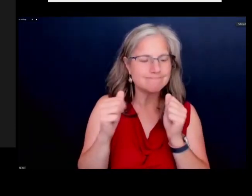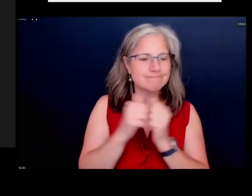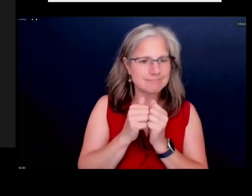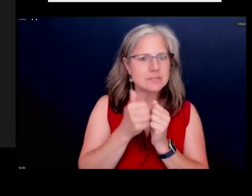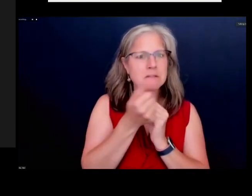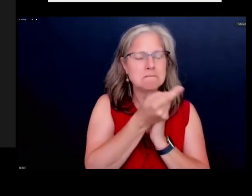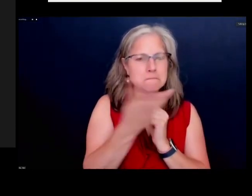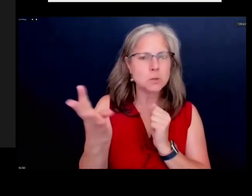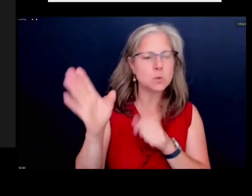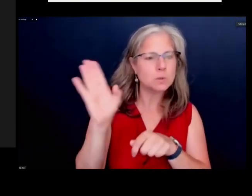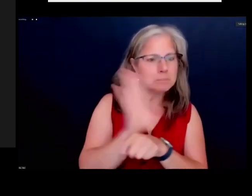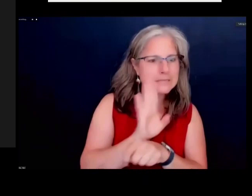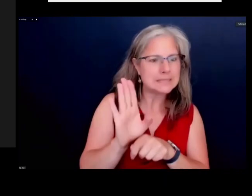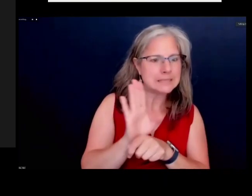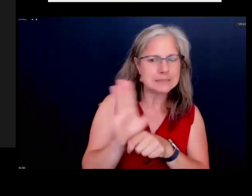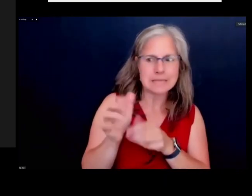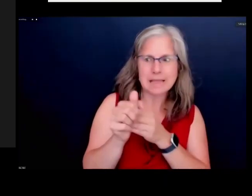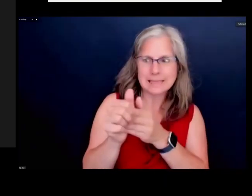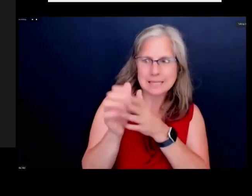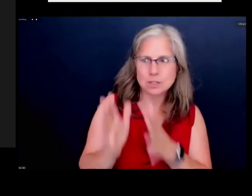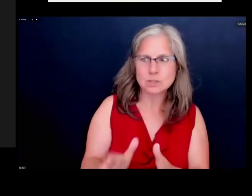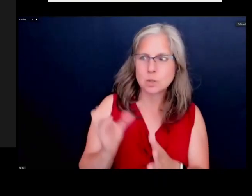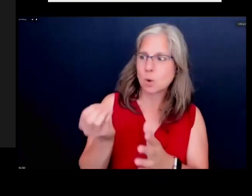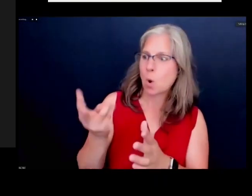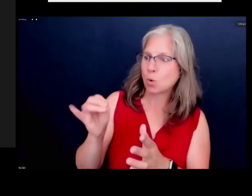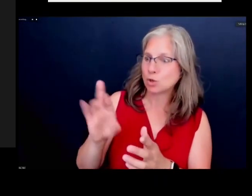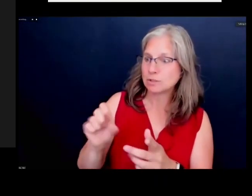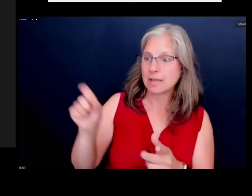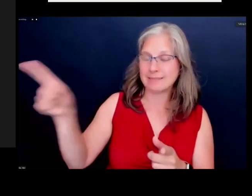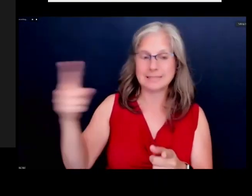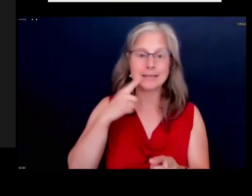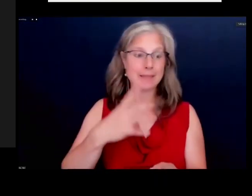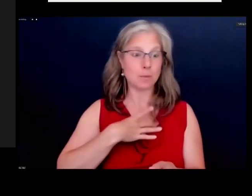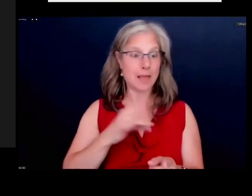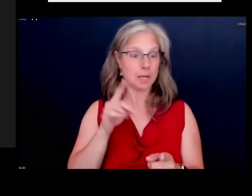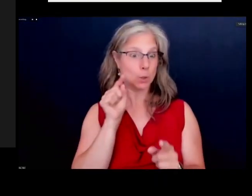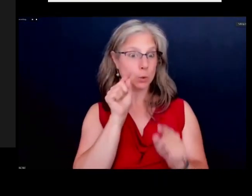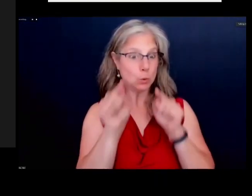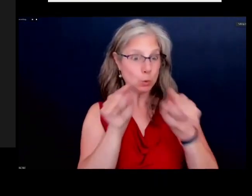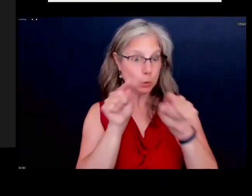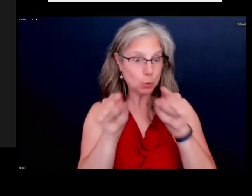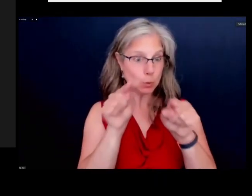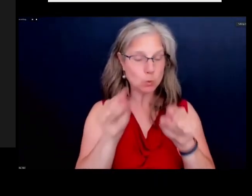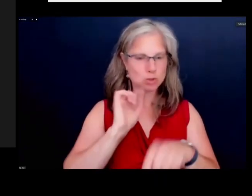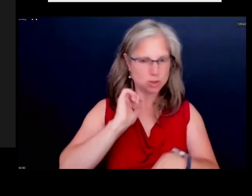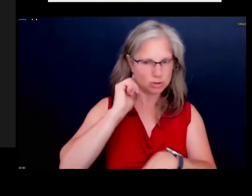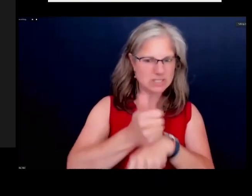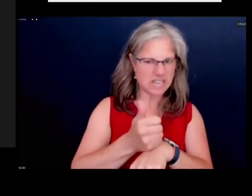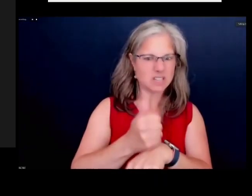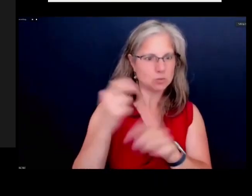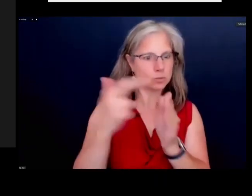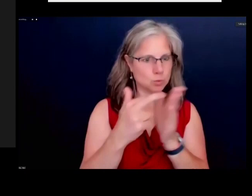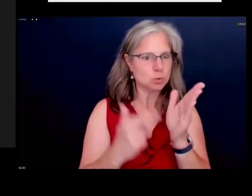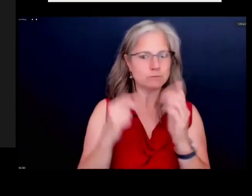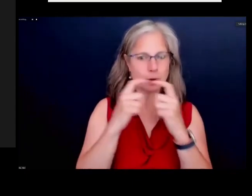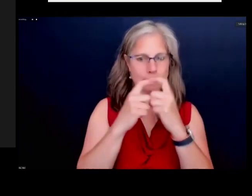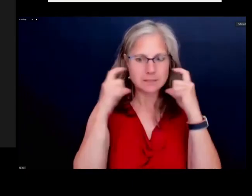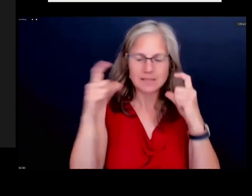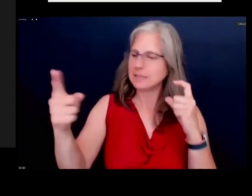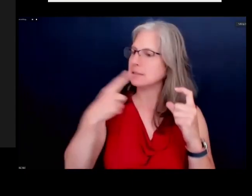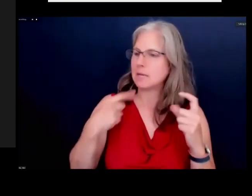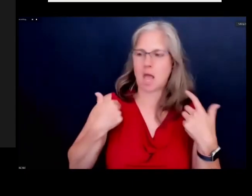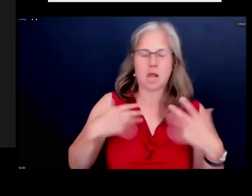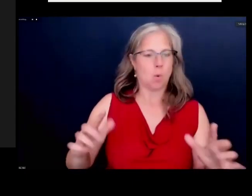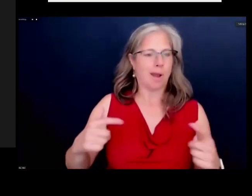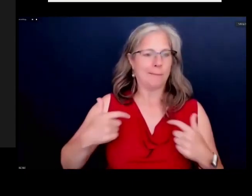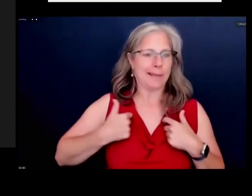with some business leaders and business owners over the weekend, and they said that they would like you to set the rules for masking. One restaurant owner told